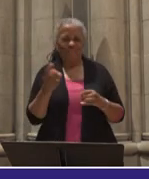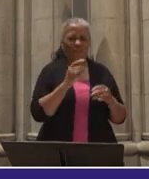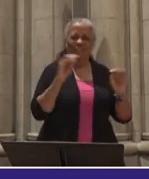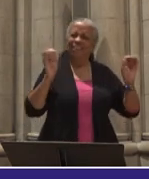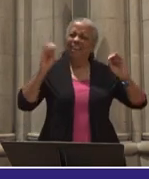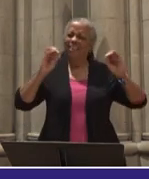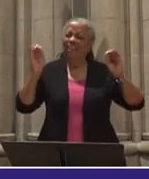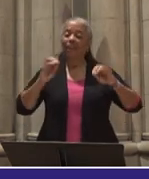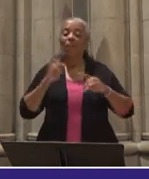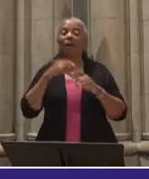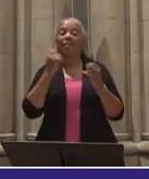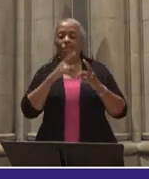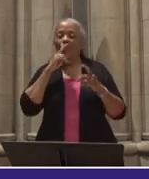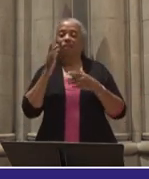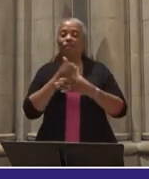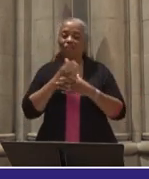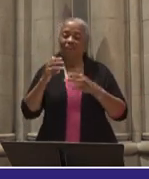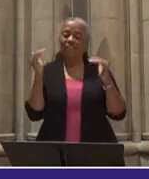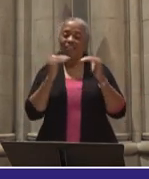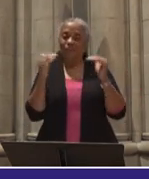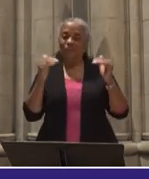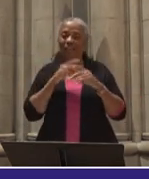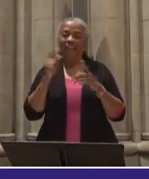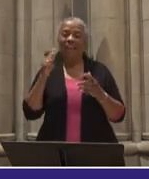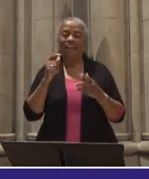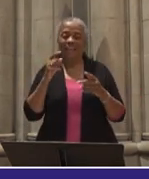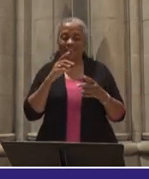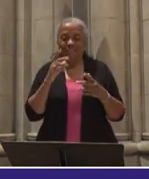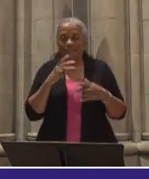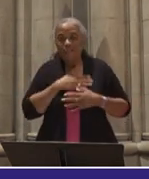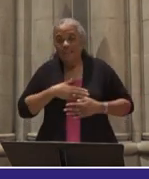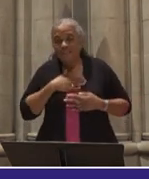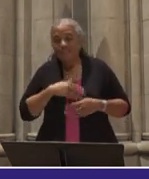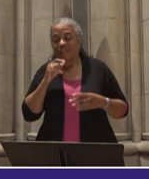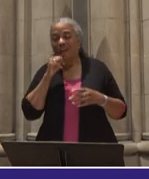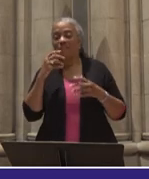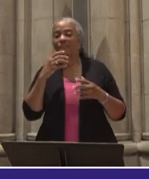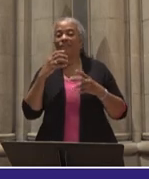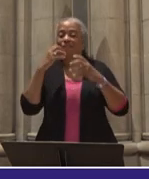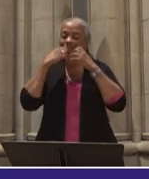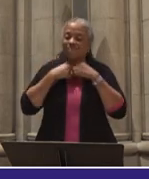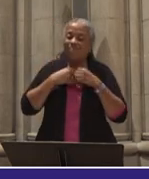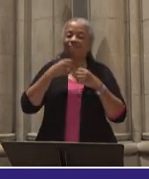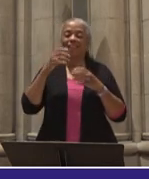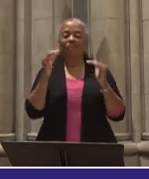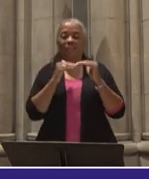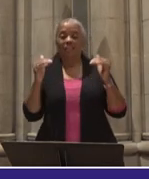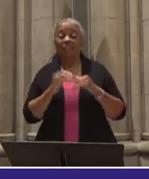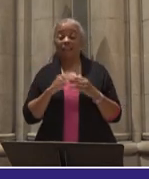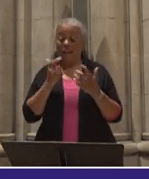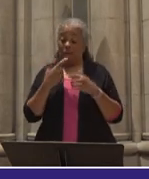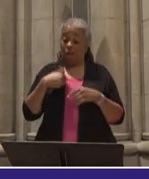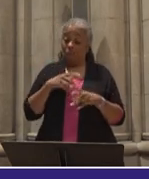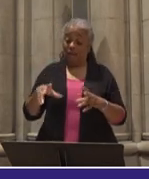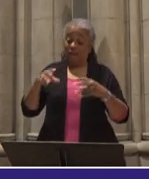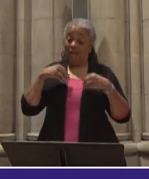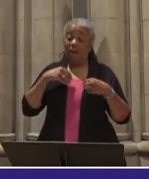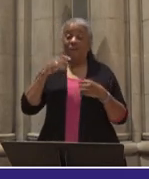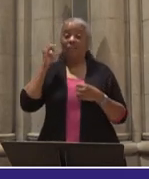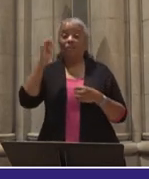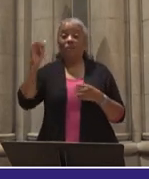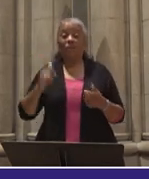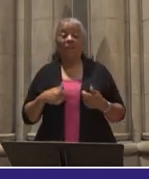the pleasures of divine justice. And so how can we inherit eternal life?